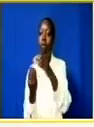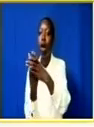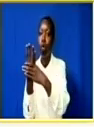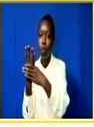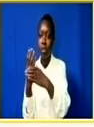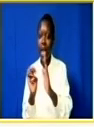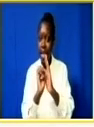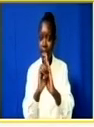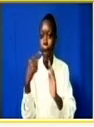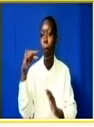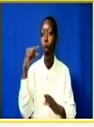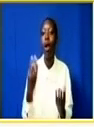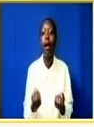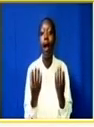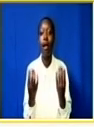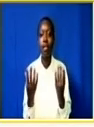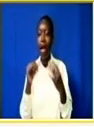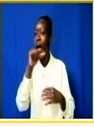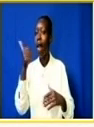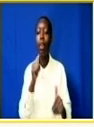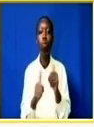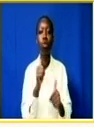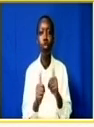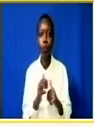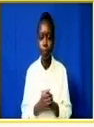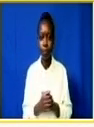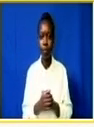have grass. Mm-hmm. Another one, mm-hmm, we have